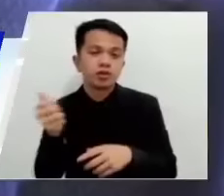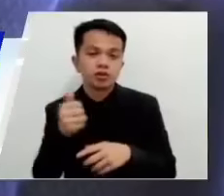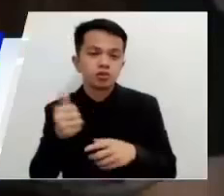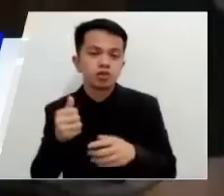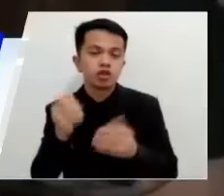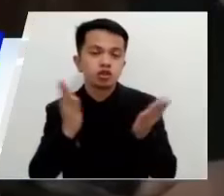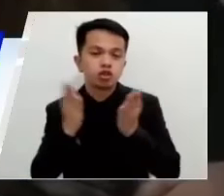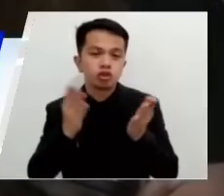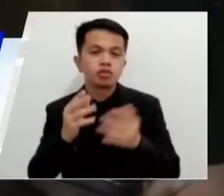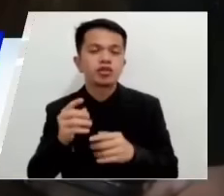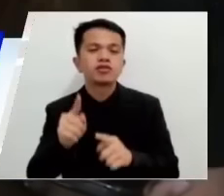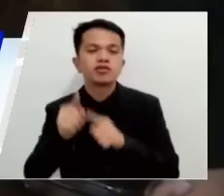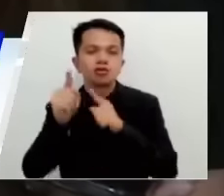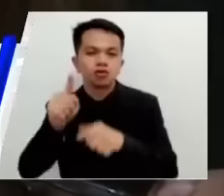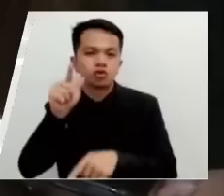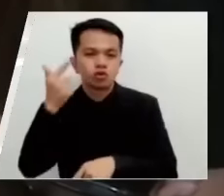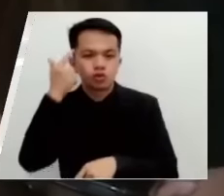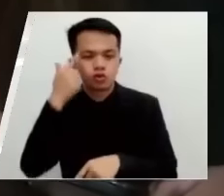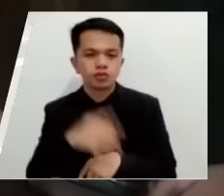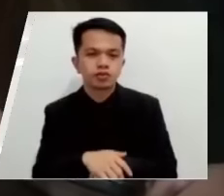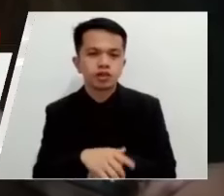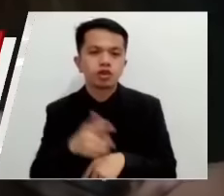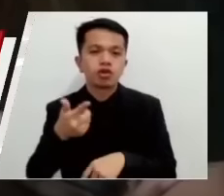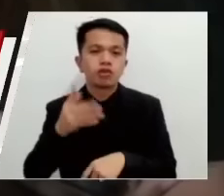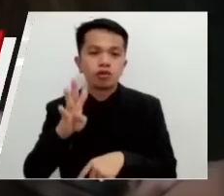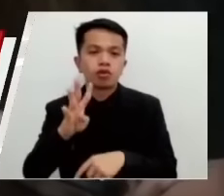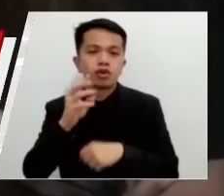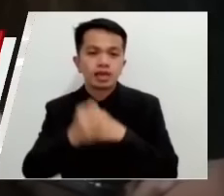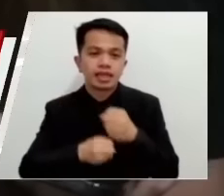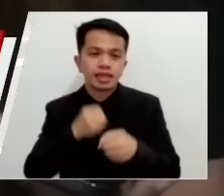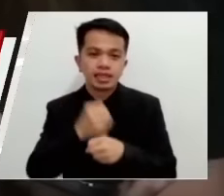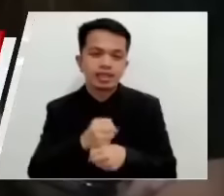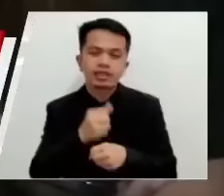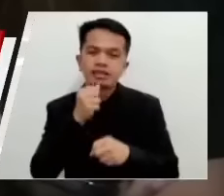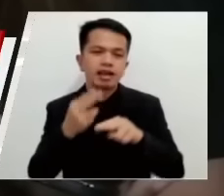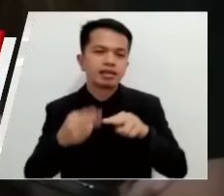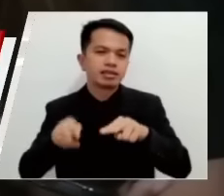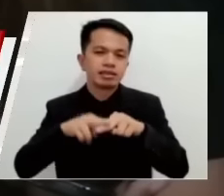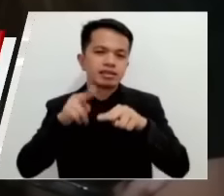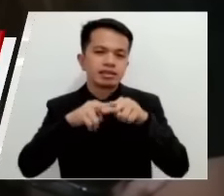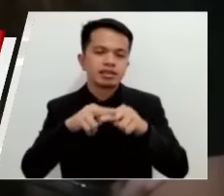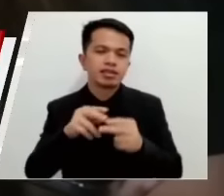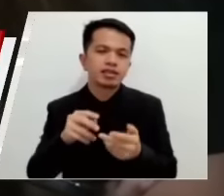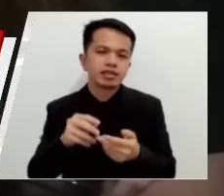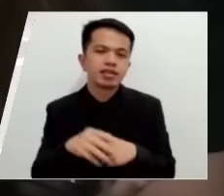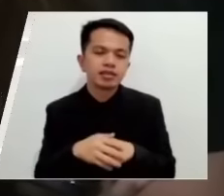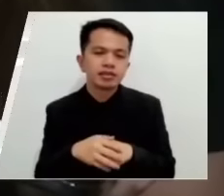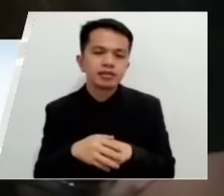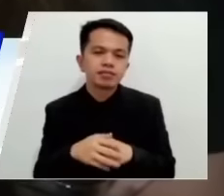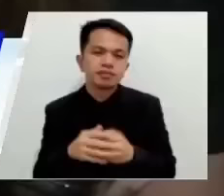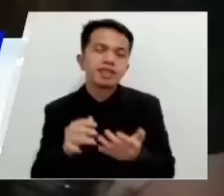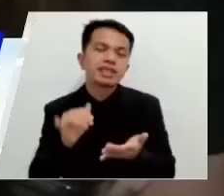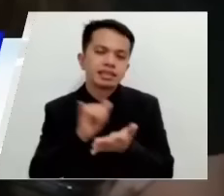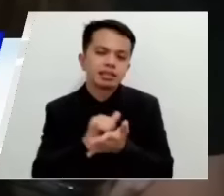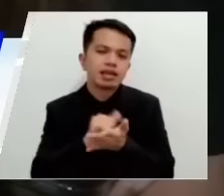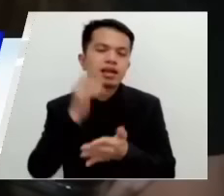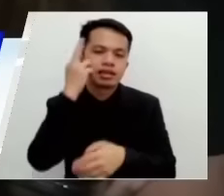government. 24 years na hindi nag-i-increase yung ating mga charges, no? And I think this is one of the reasons